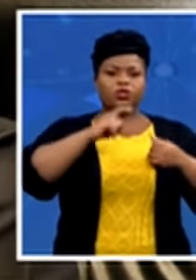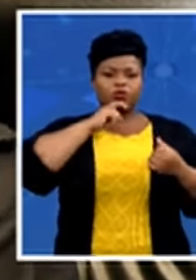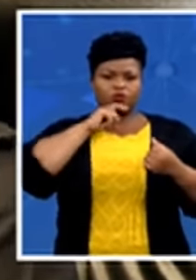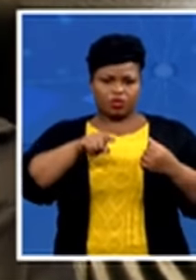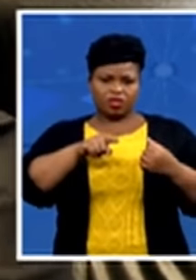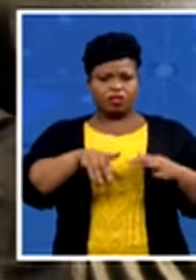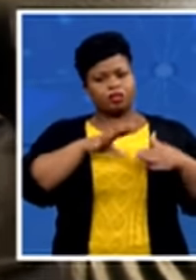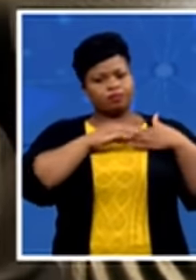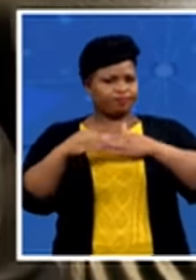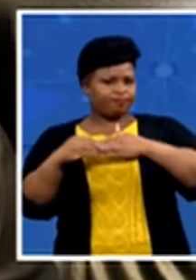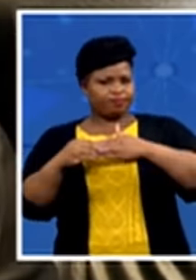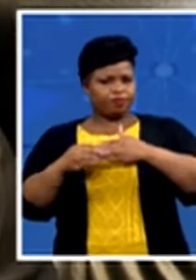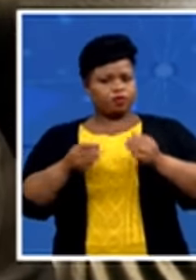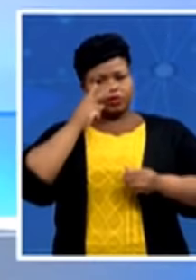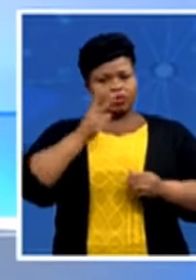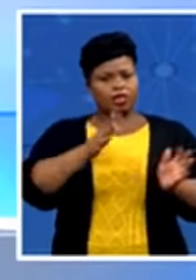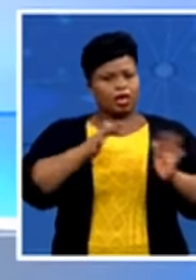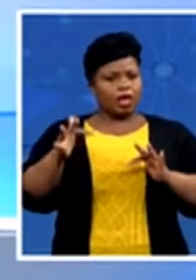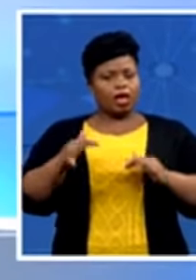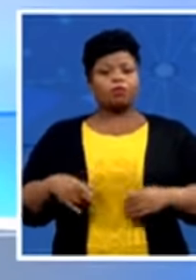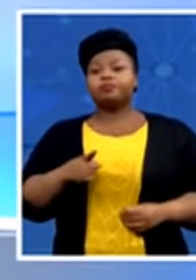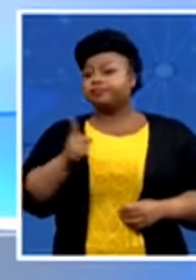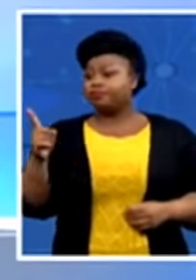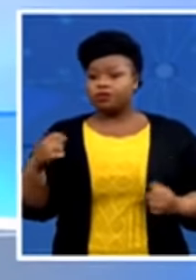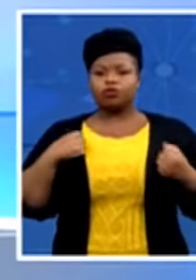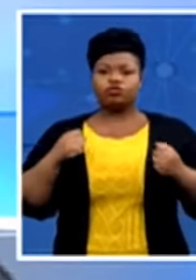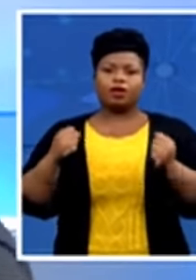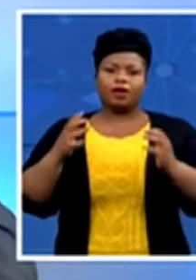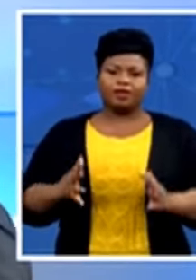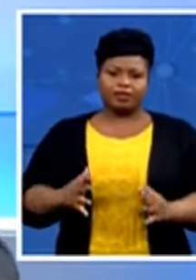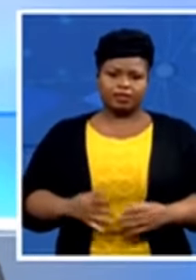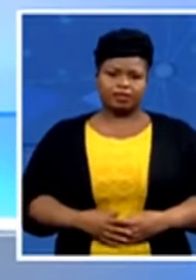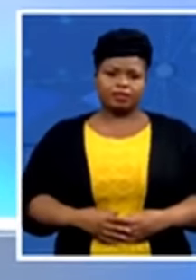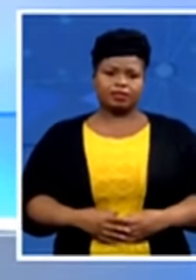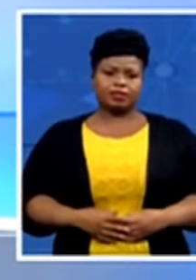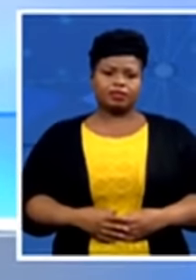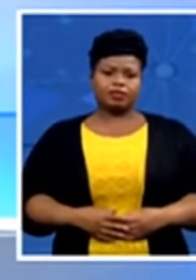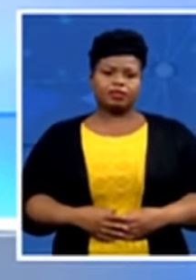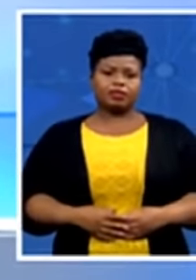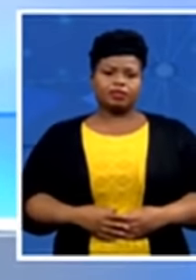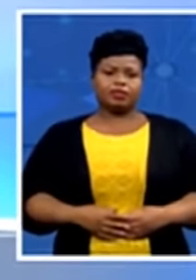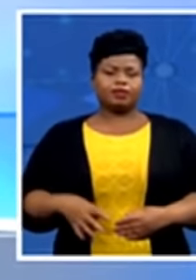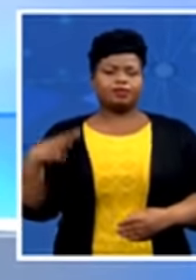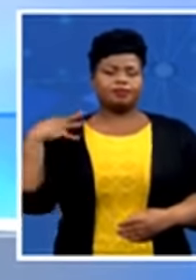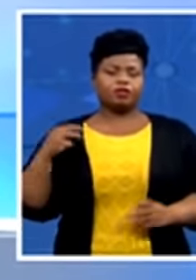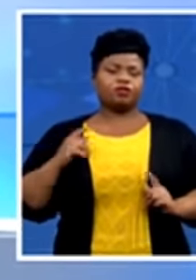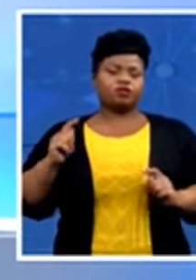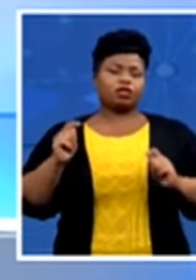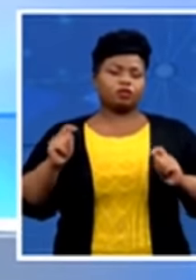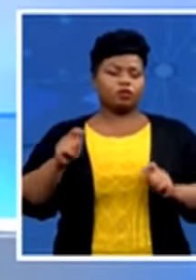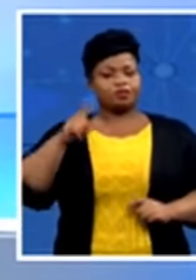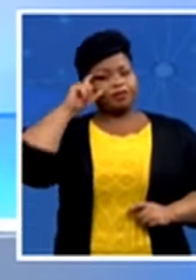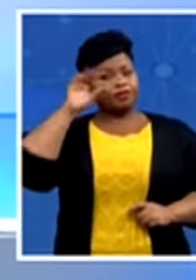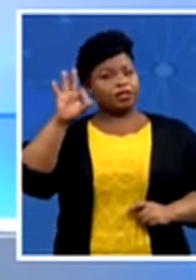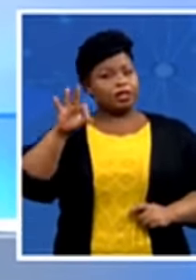enable motorists a breather. The Minister of Transport, Fikile Mbalula, giving motorists a bit of a breather with